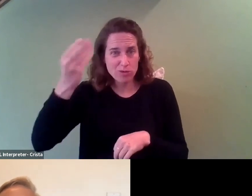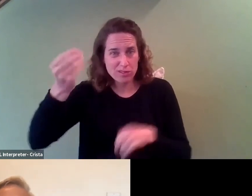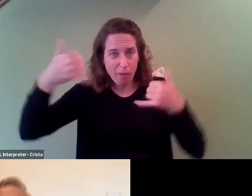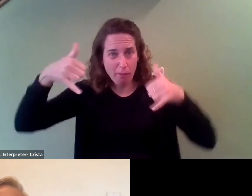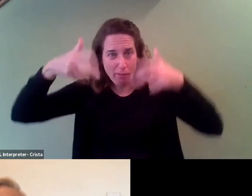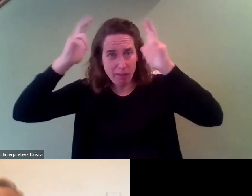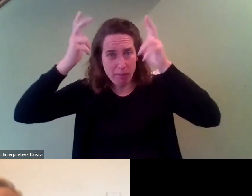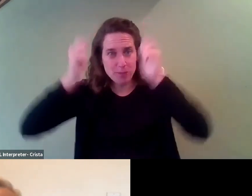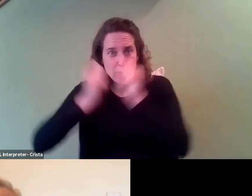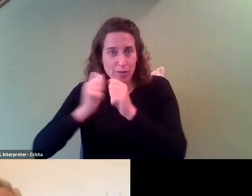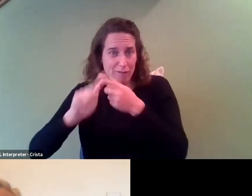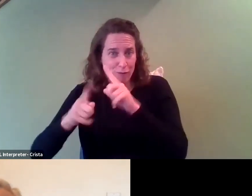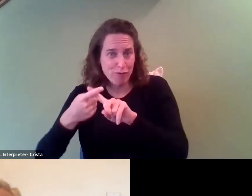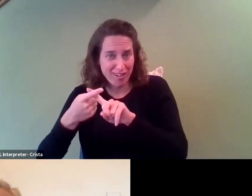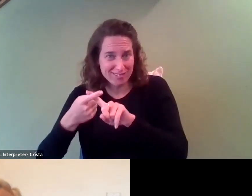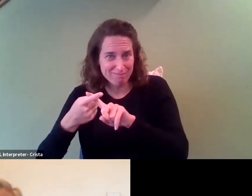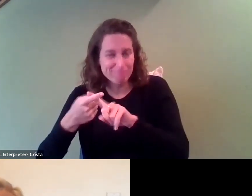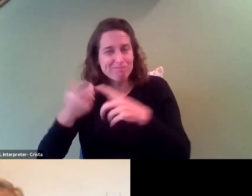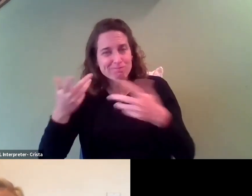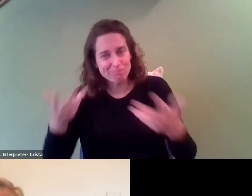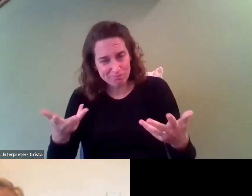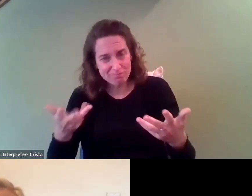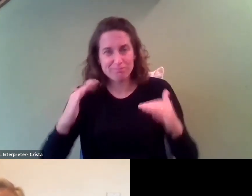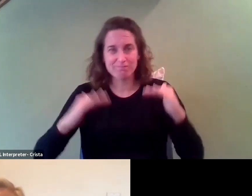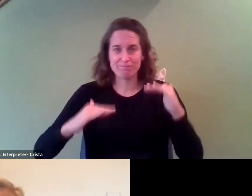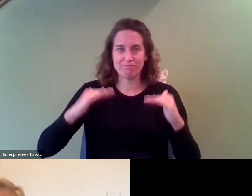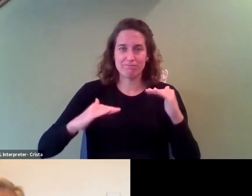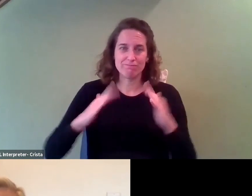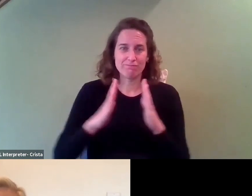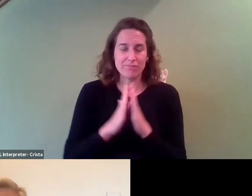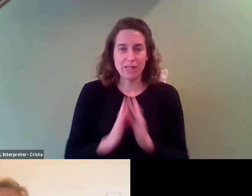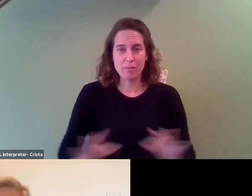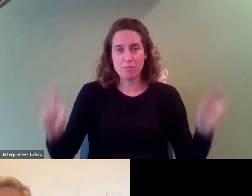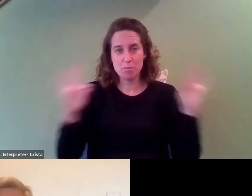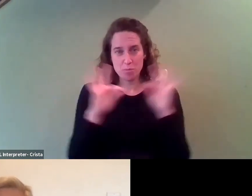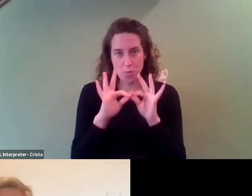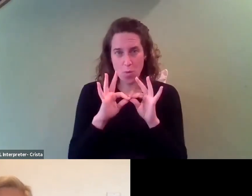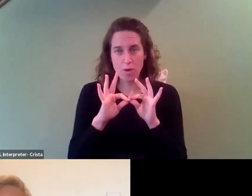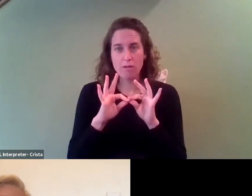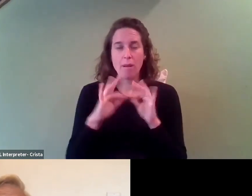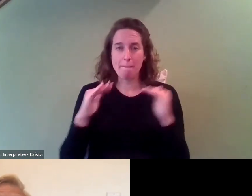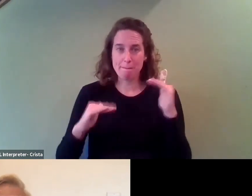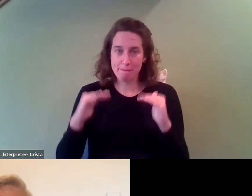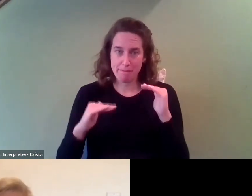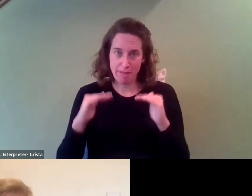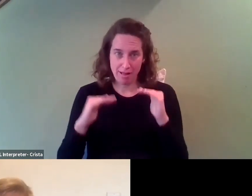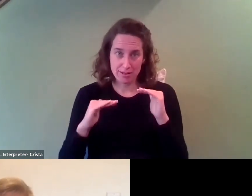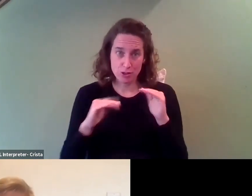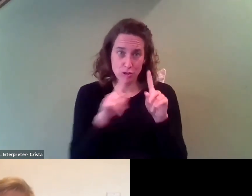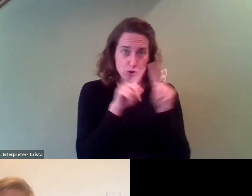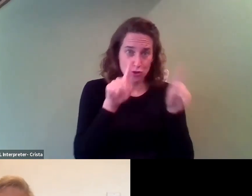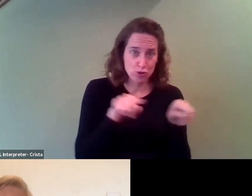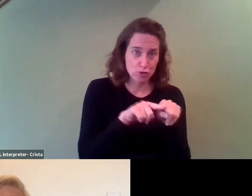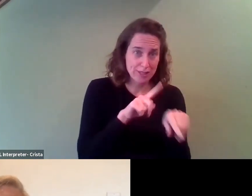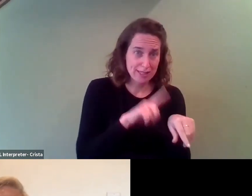right? So I think it's really more about having a balance between screen time and non-screen